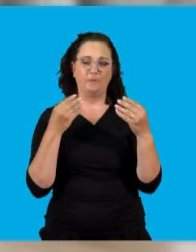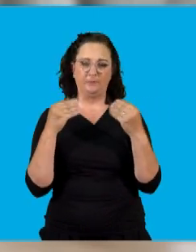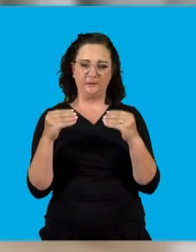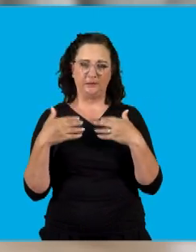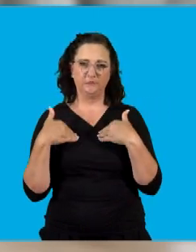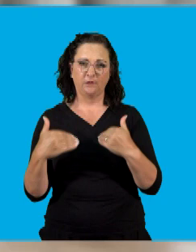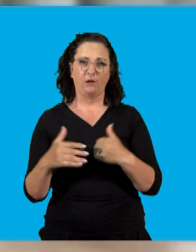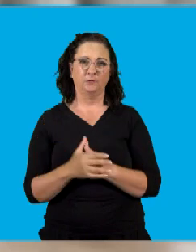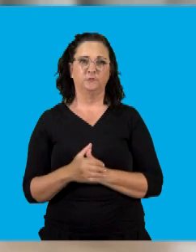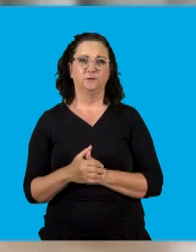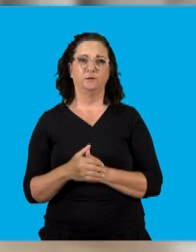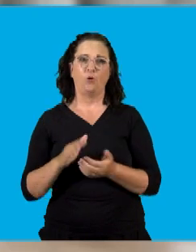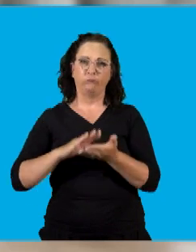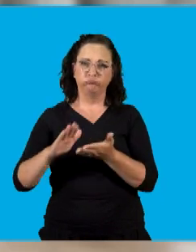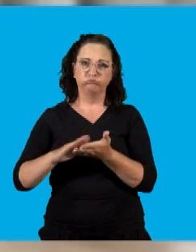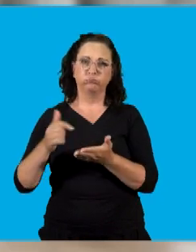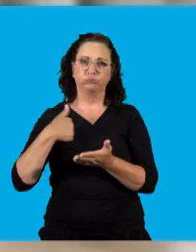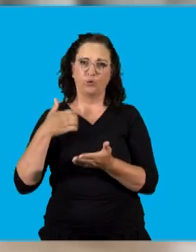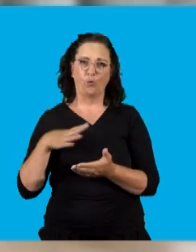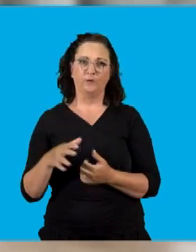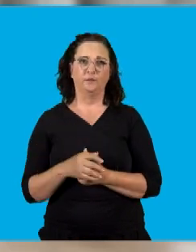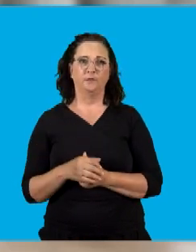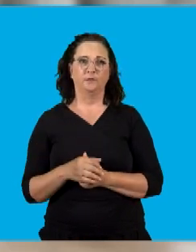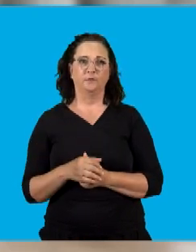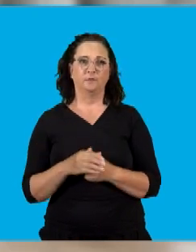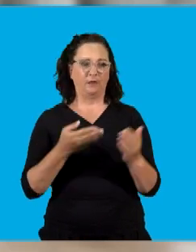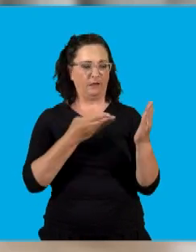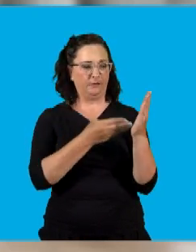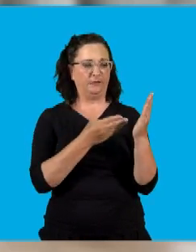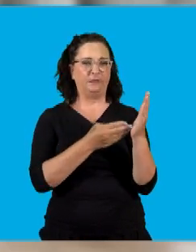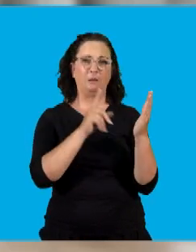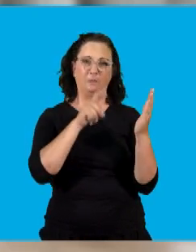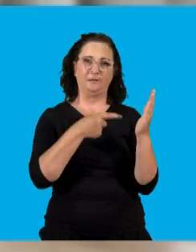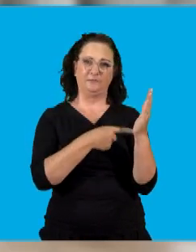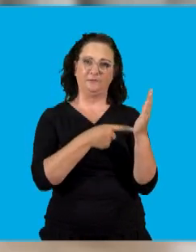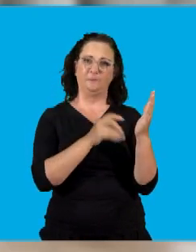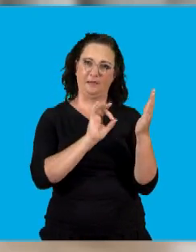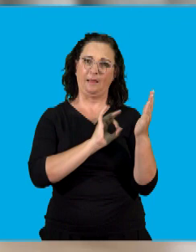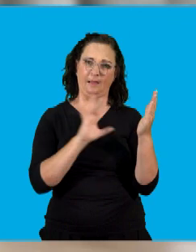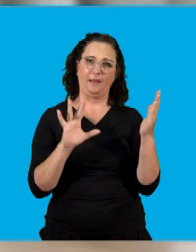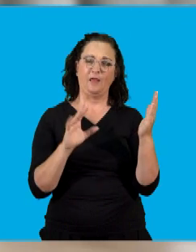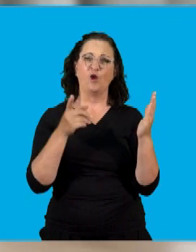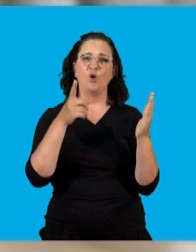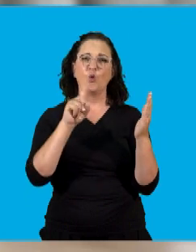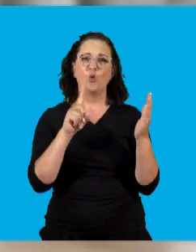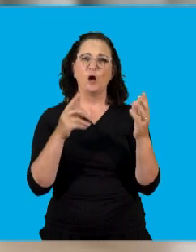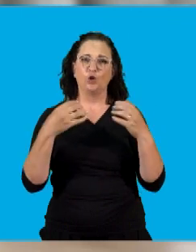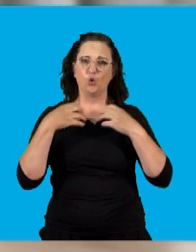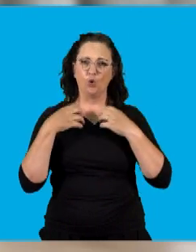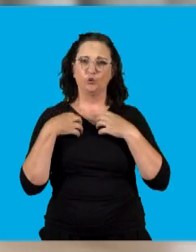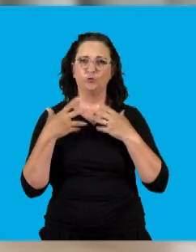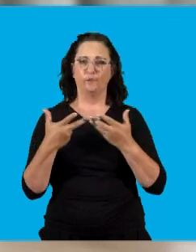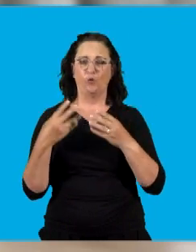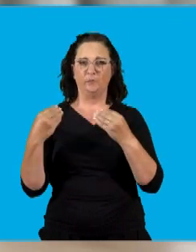their business, when they want to operate. So obviously it has to be stated so that it is clear that which form of ownership is